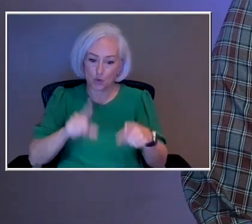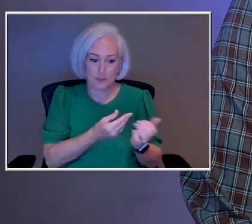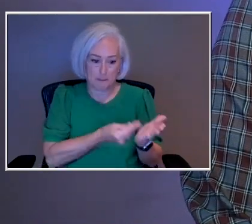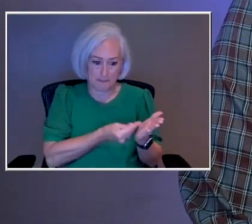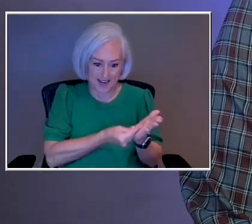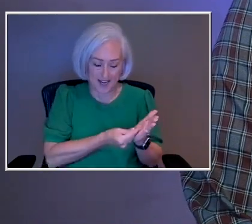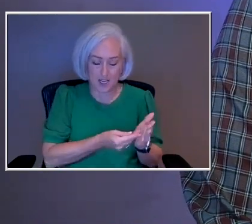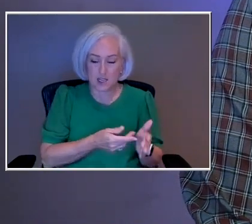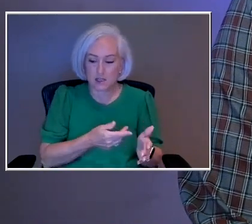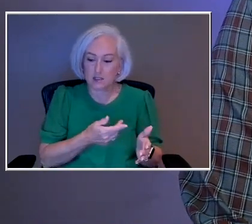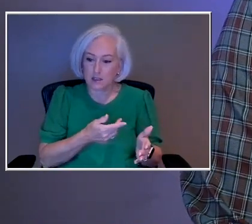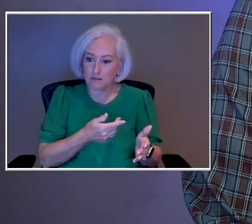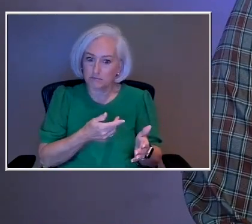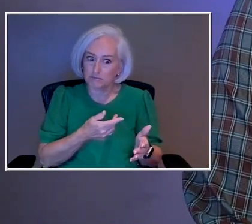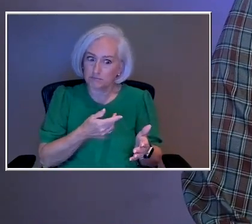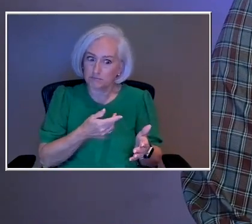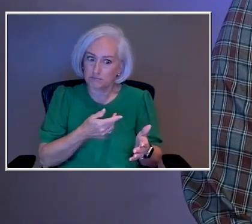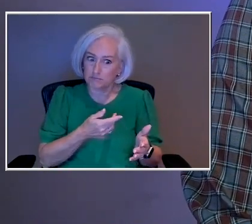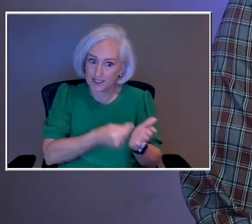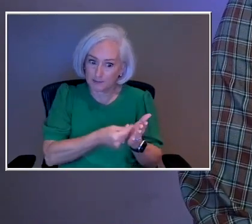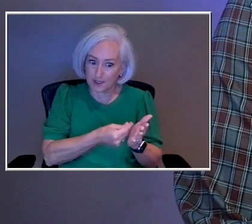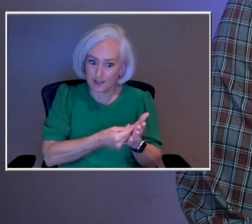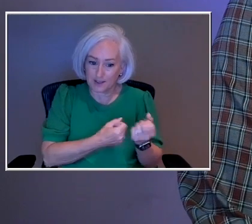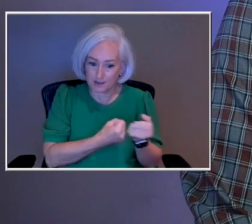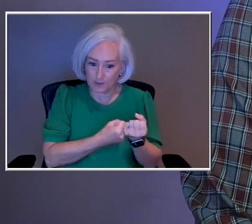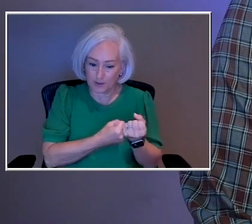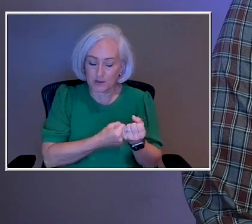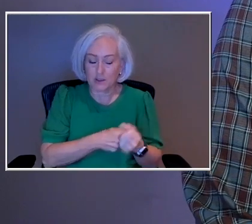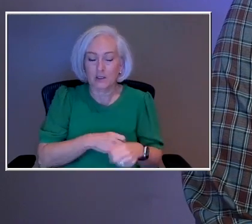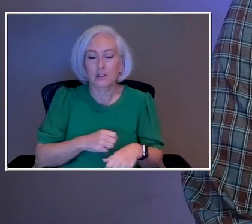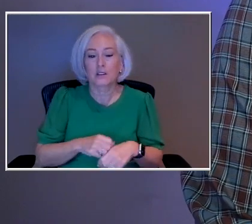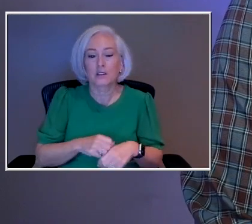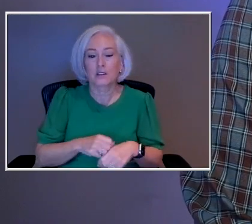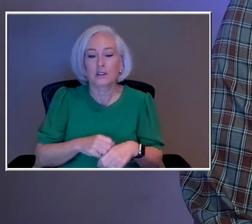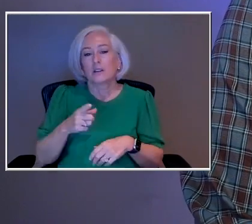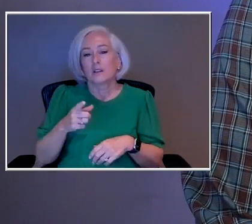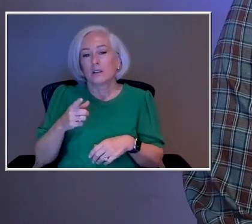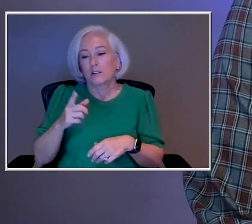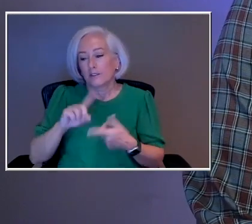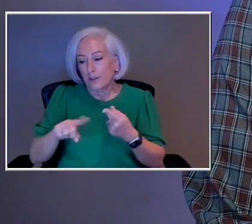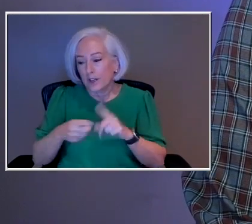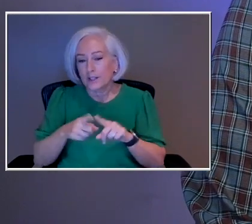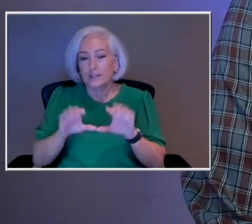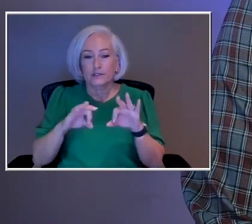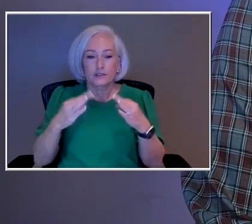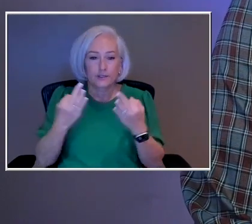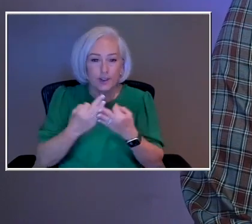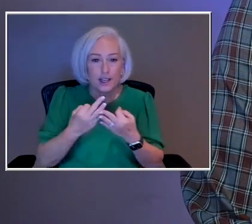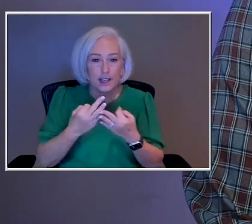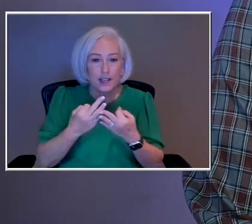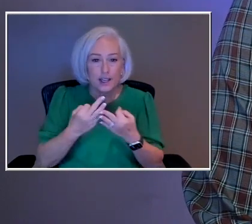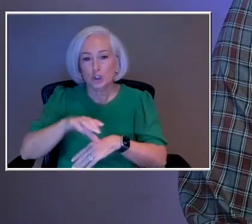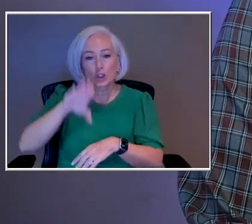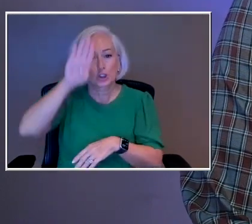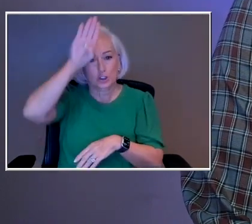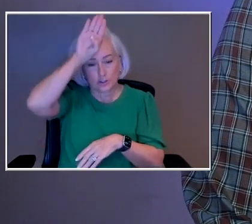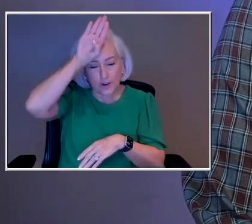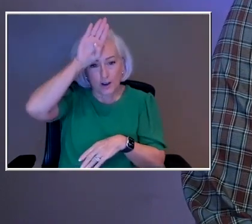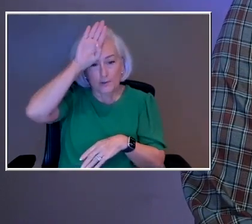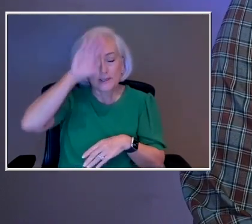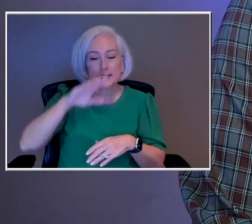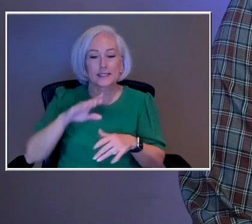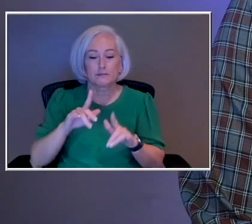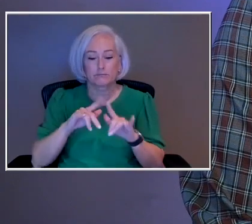in town, friends and church members, fellow firemen. And I just thought to myself, I kept